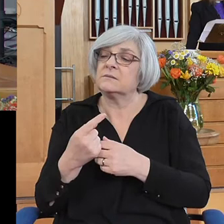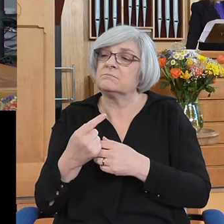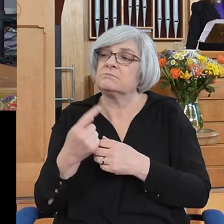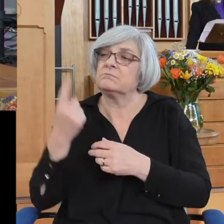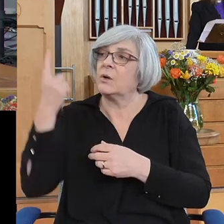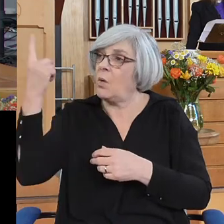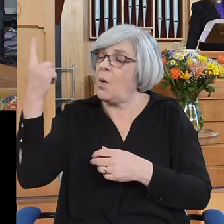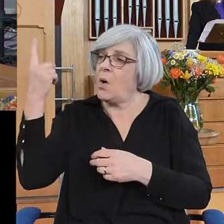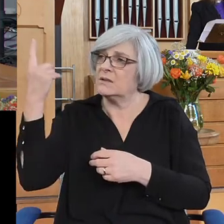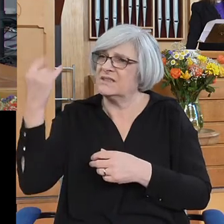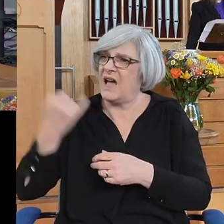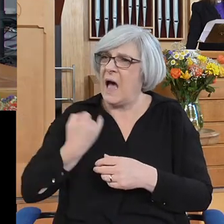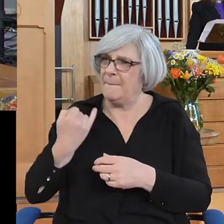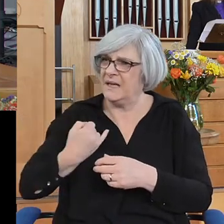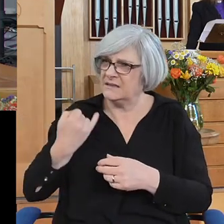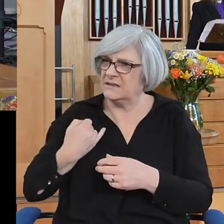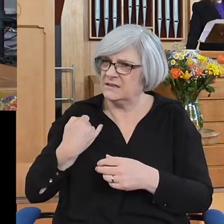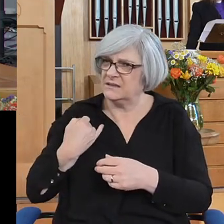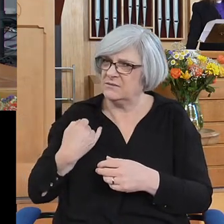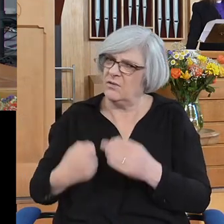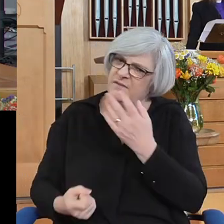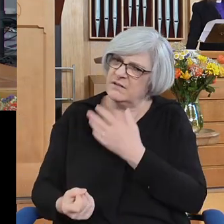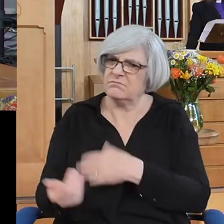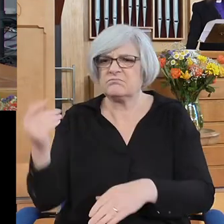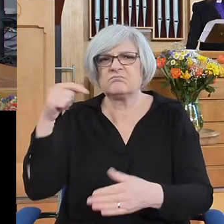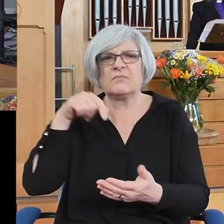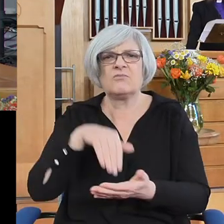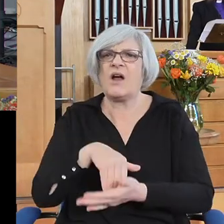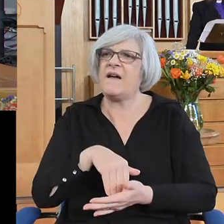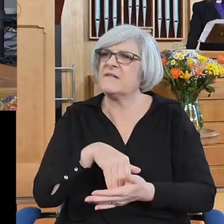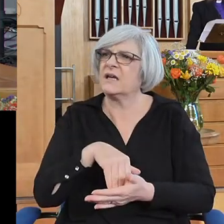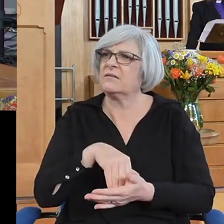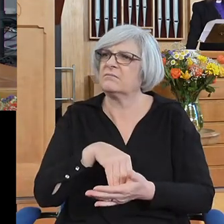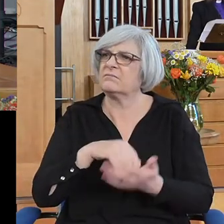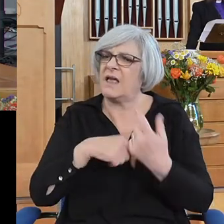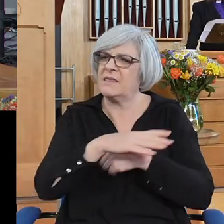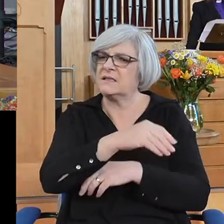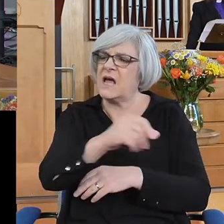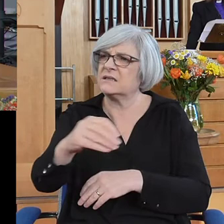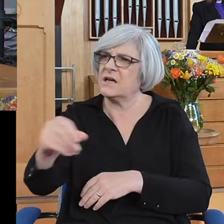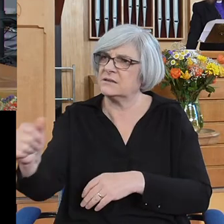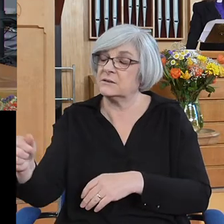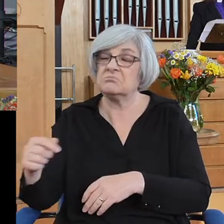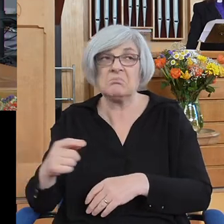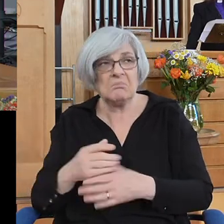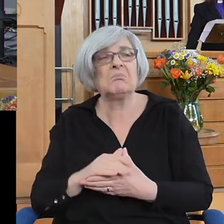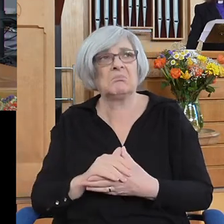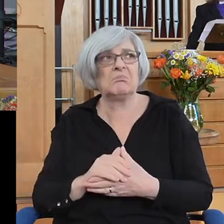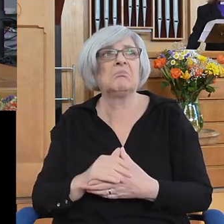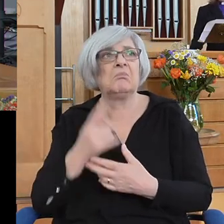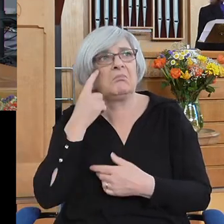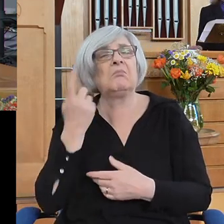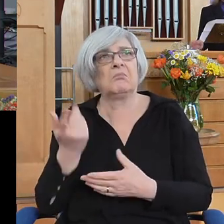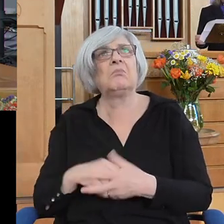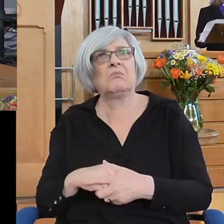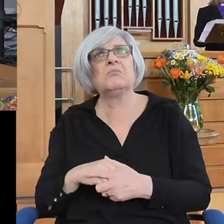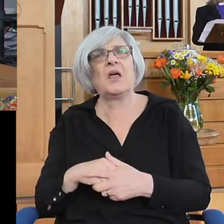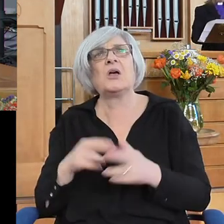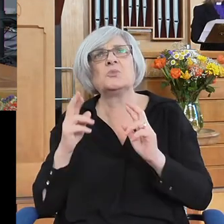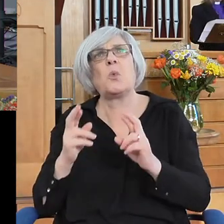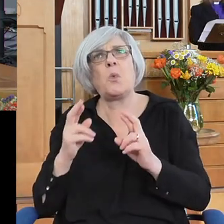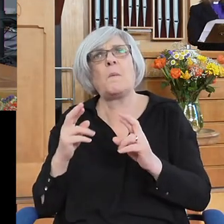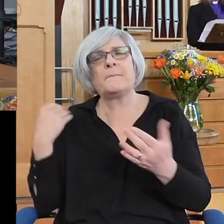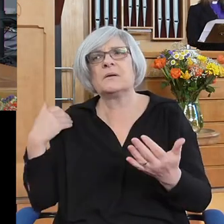has a habit of turning up in the desert." And that's given me hope through the